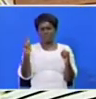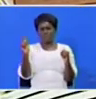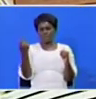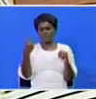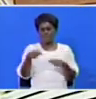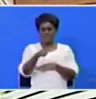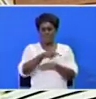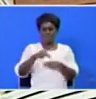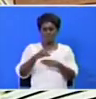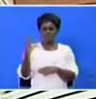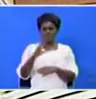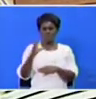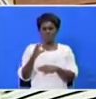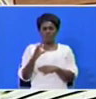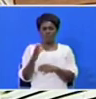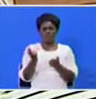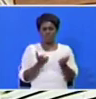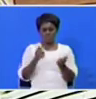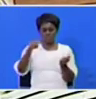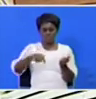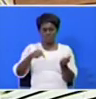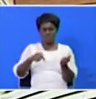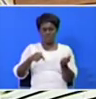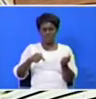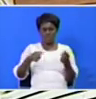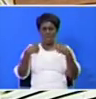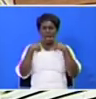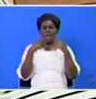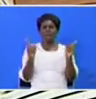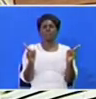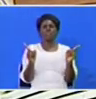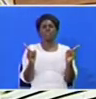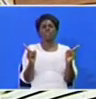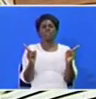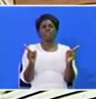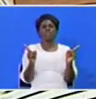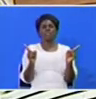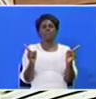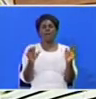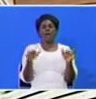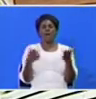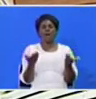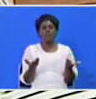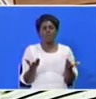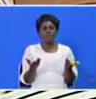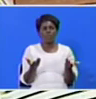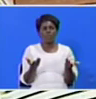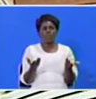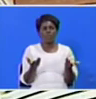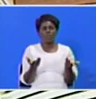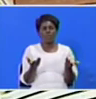Chamber of Commerce and Industry today issued a statement to the extent that